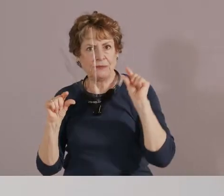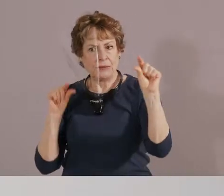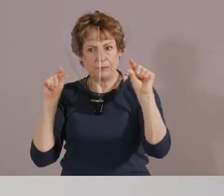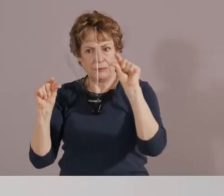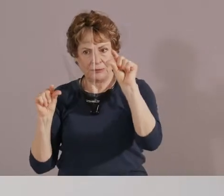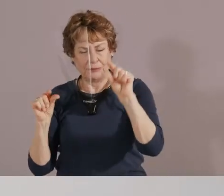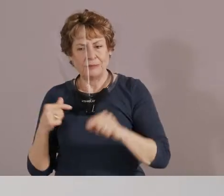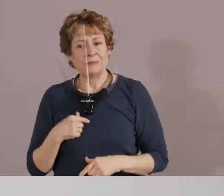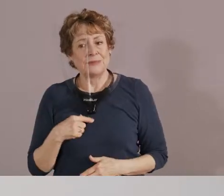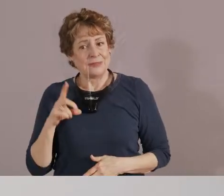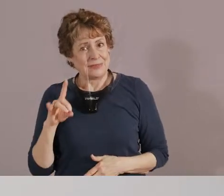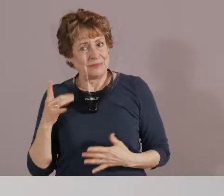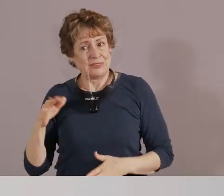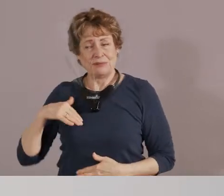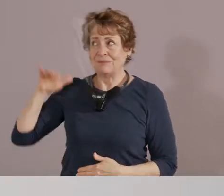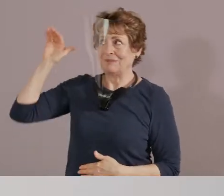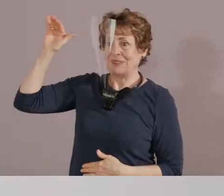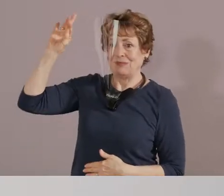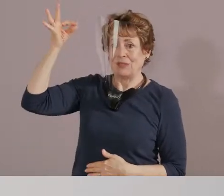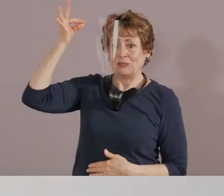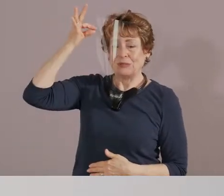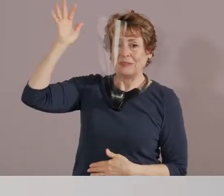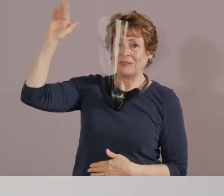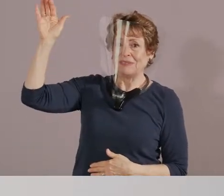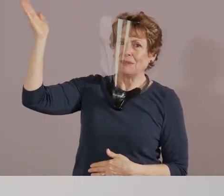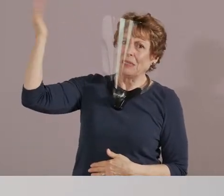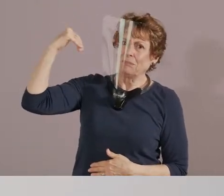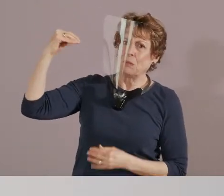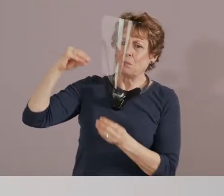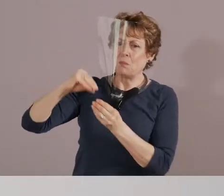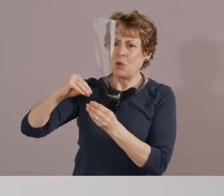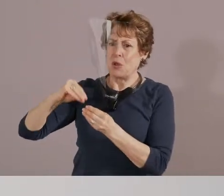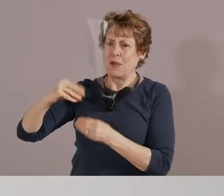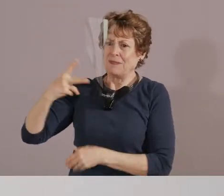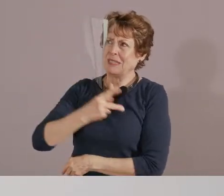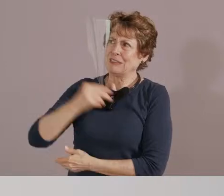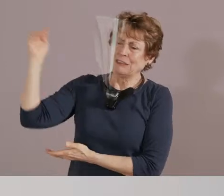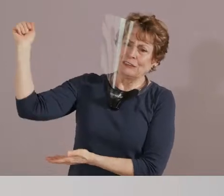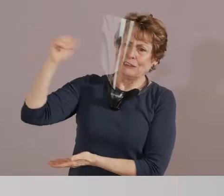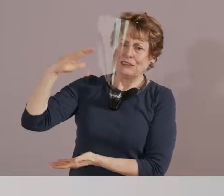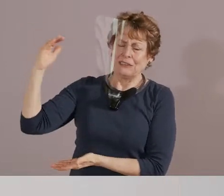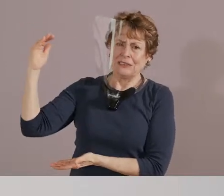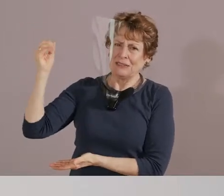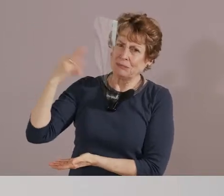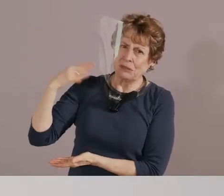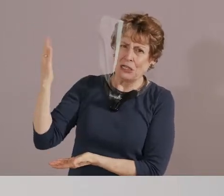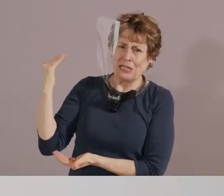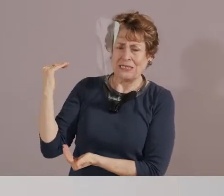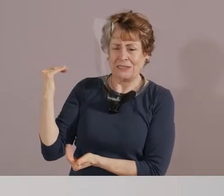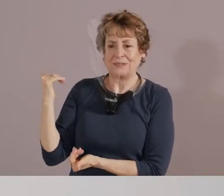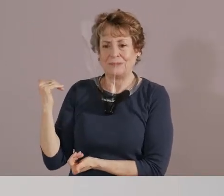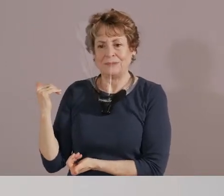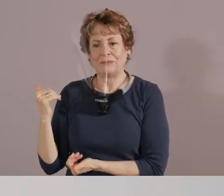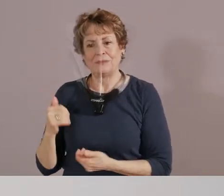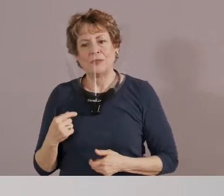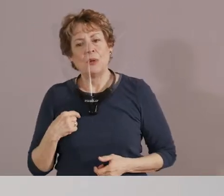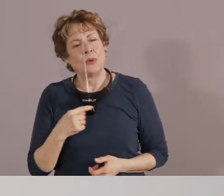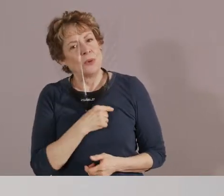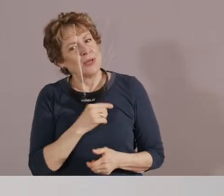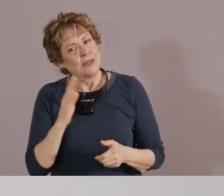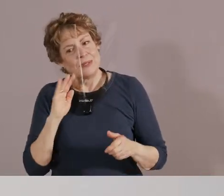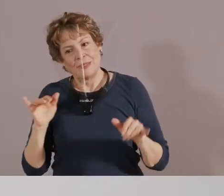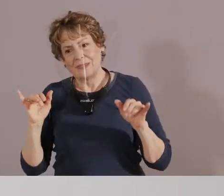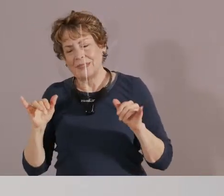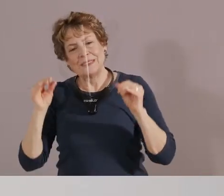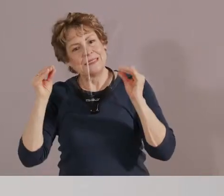vaccine, and continue to wait to hear to see if Arizona will be eligible for that vaccine. What we